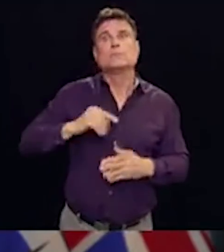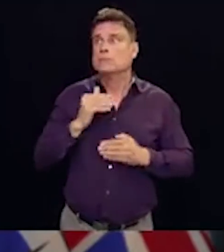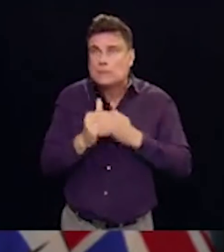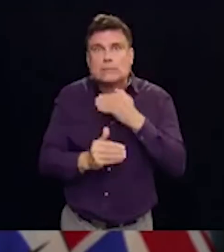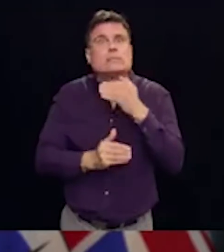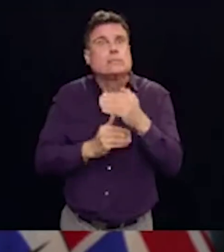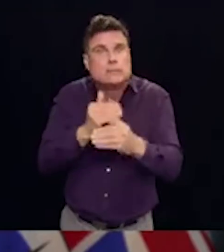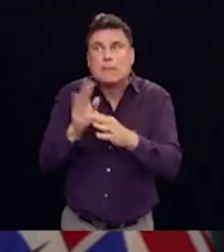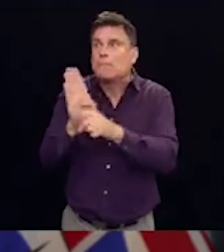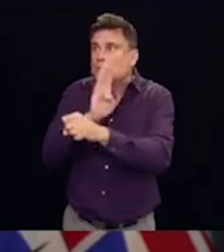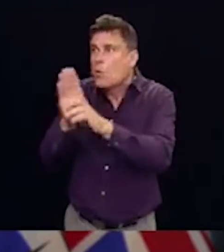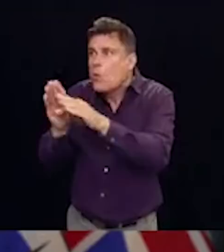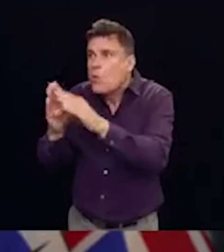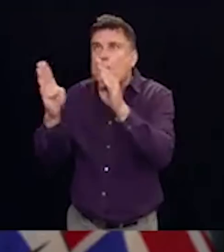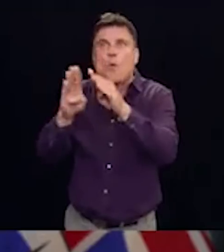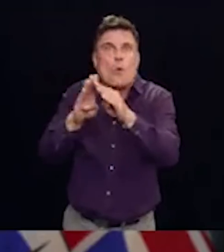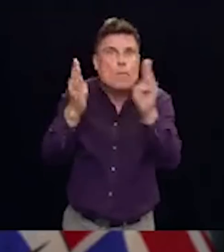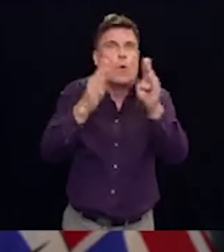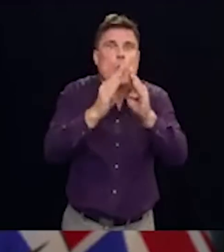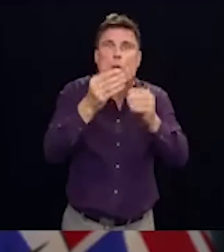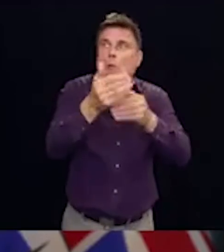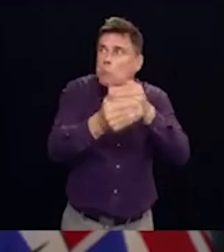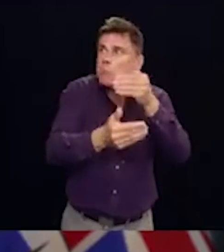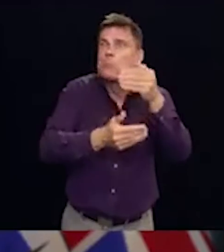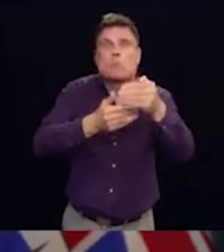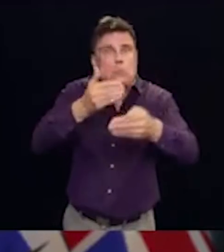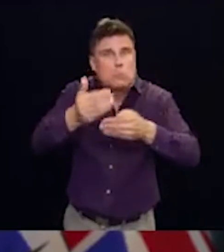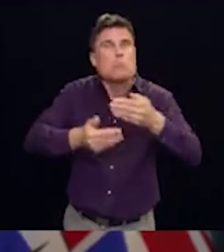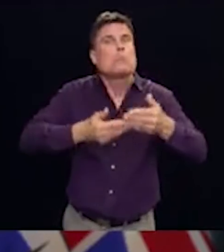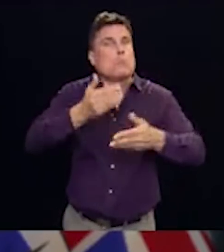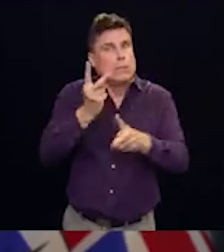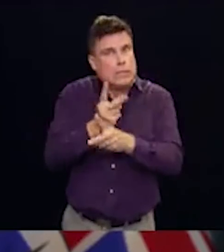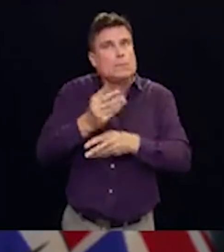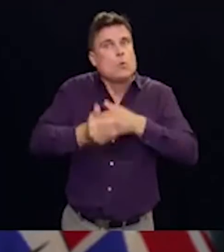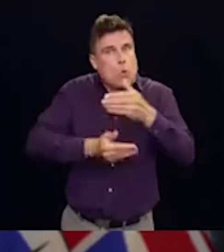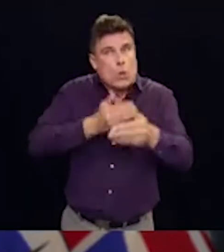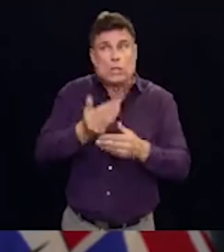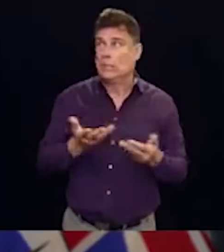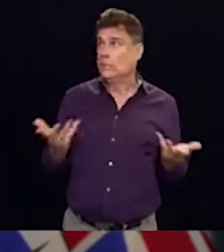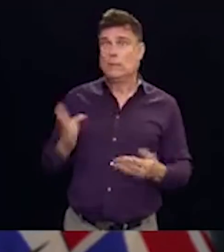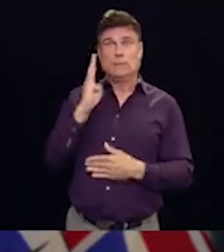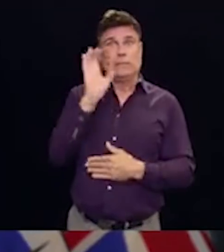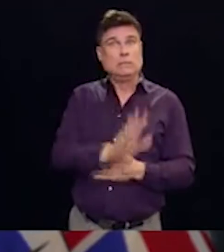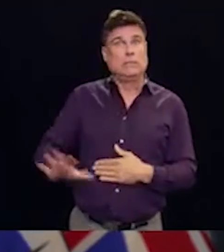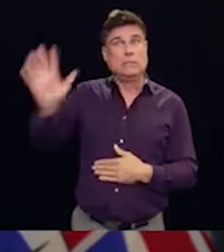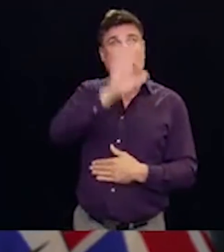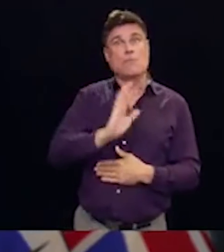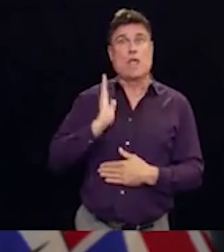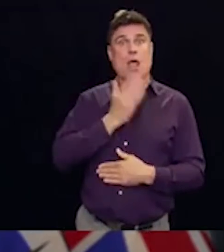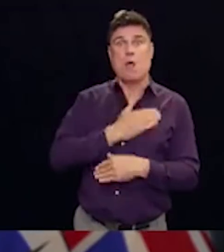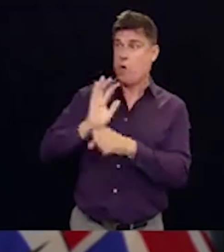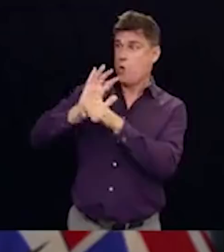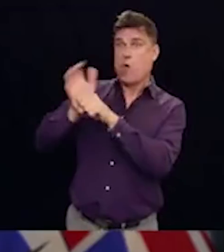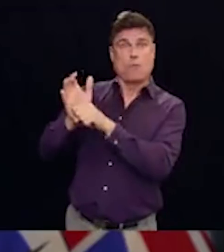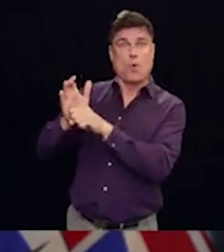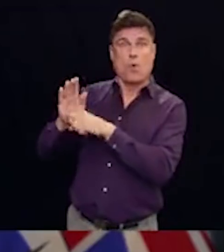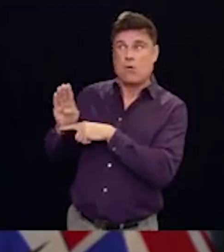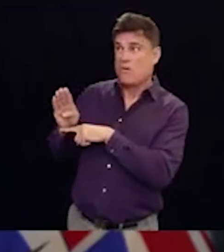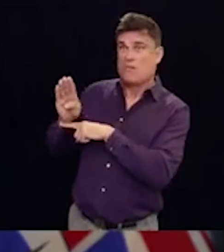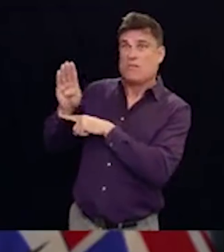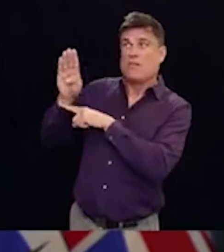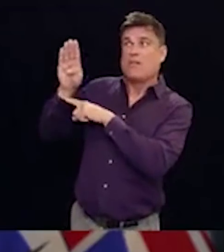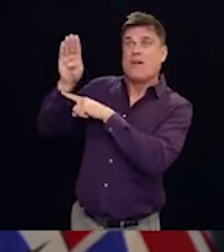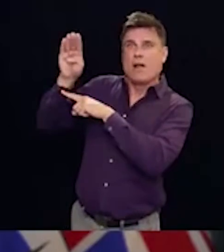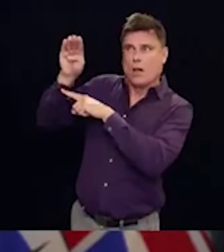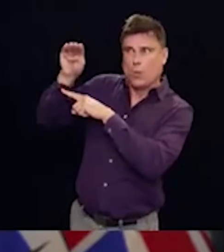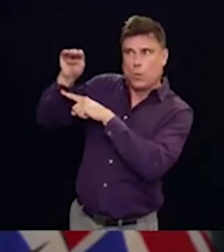doing that. We have flattened our curve here in BC, and to be successful and weather this storm, everyone needs